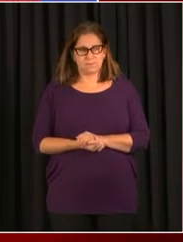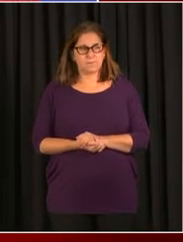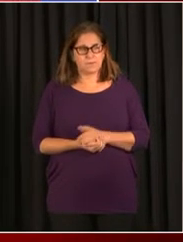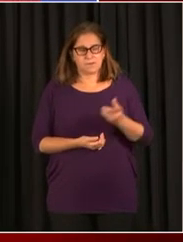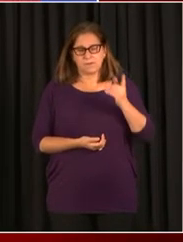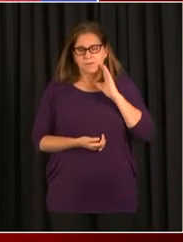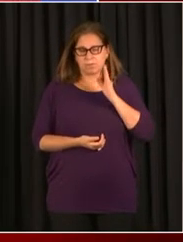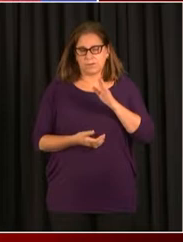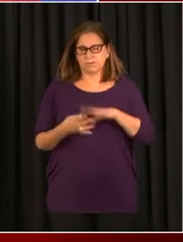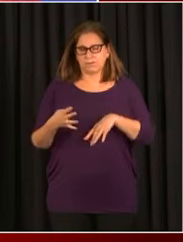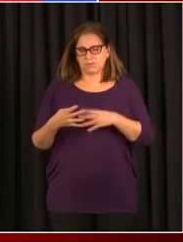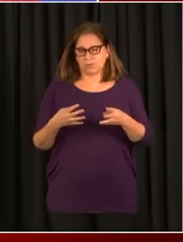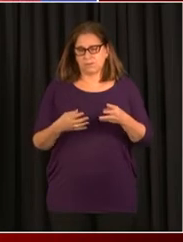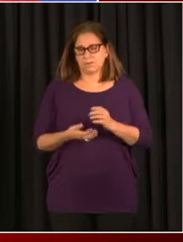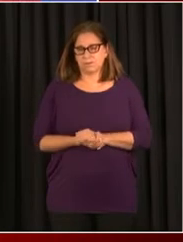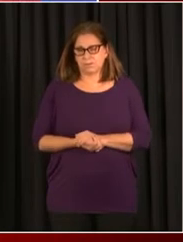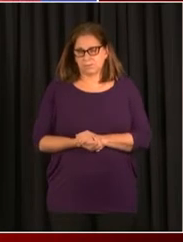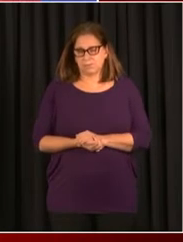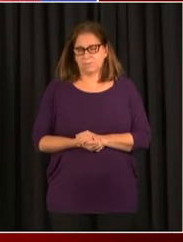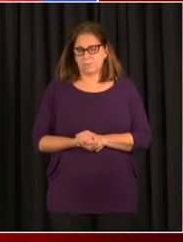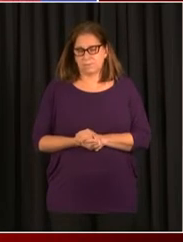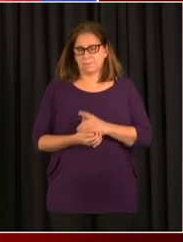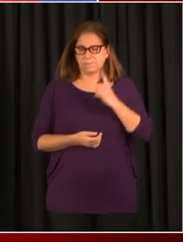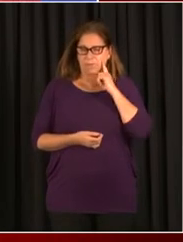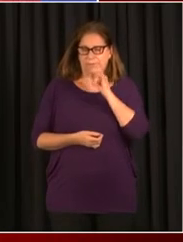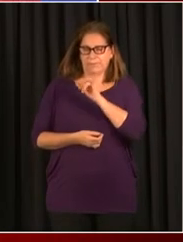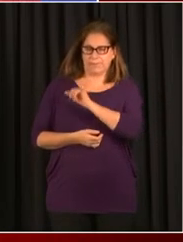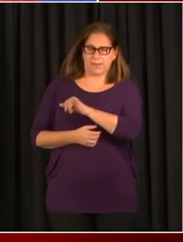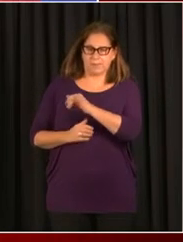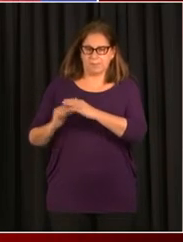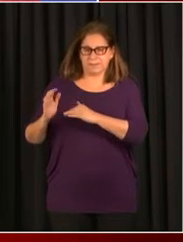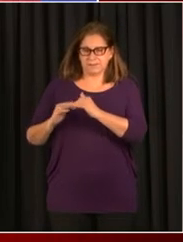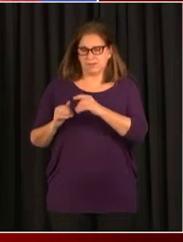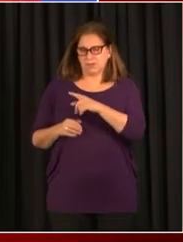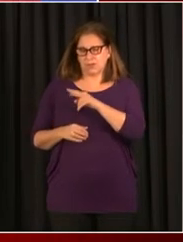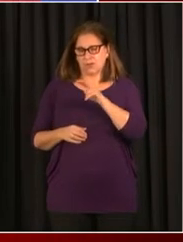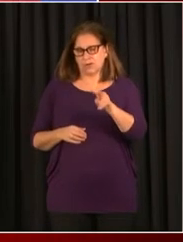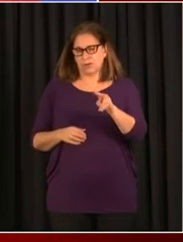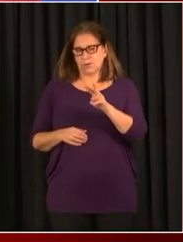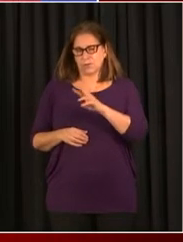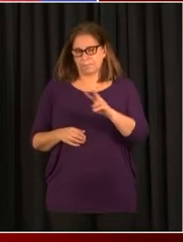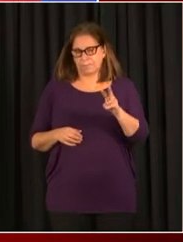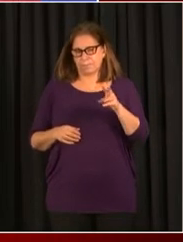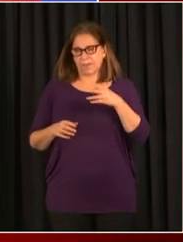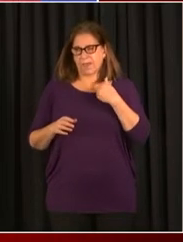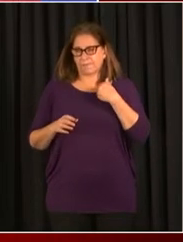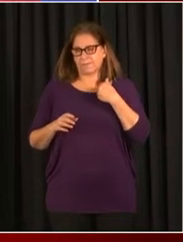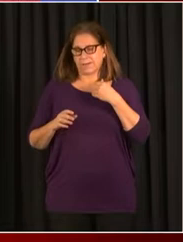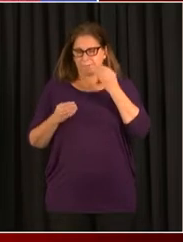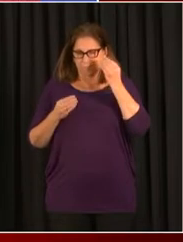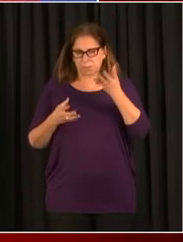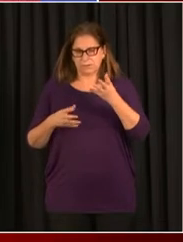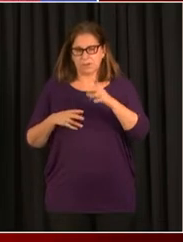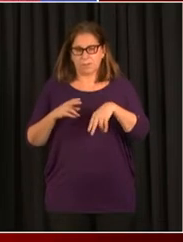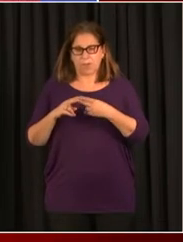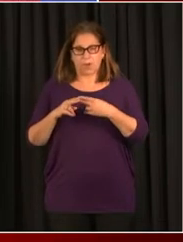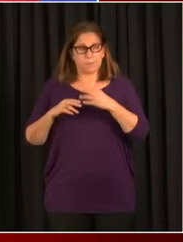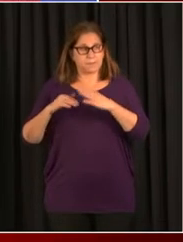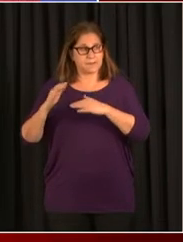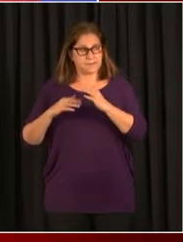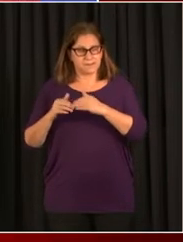updating our websites with building-specific information about the building checklist, as well as